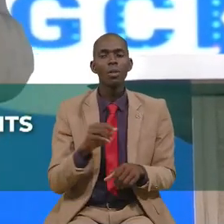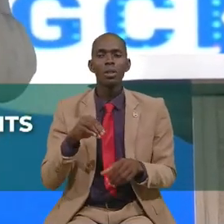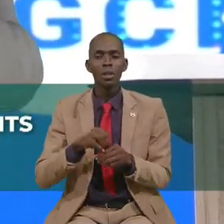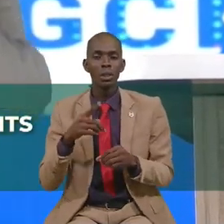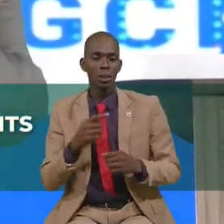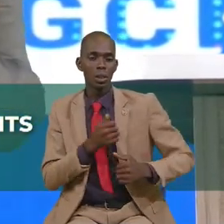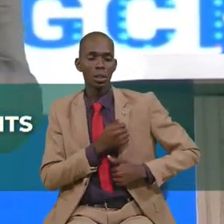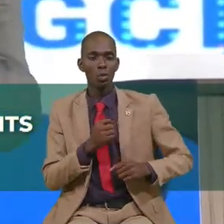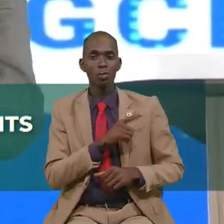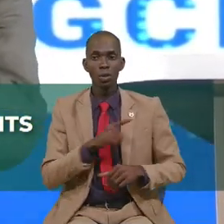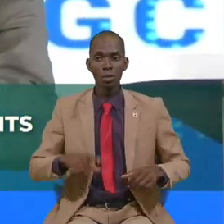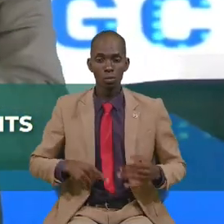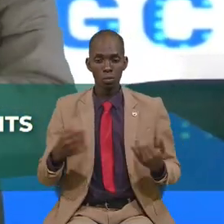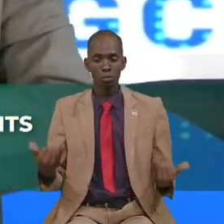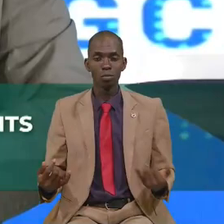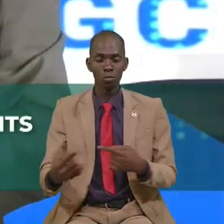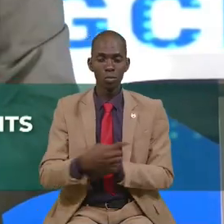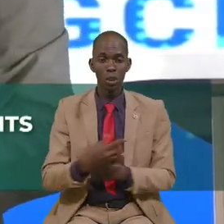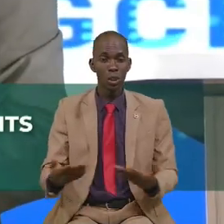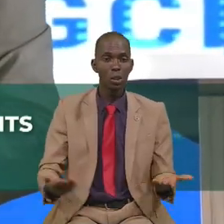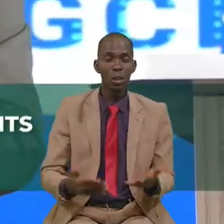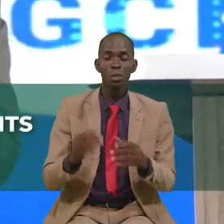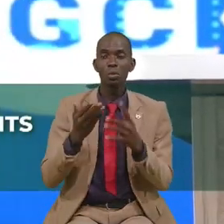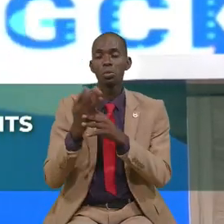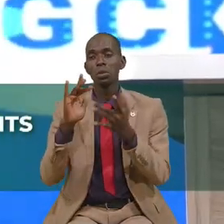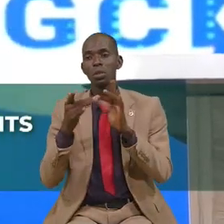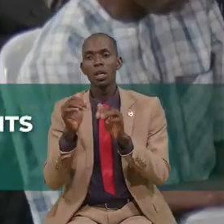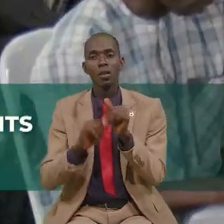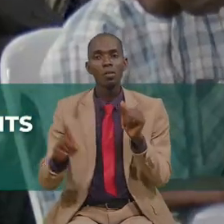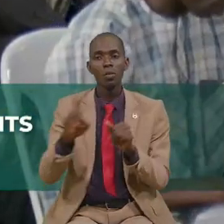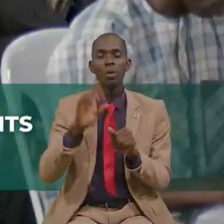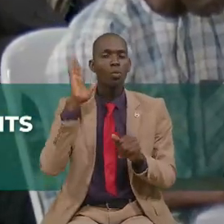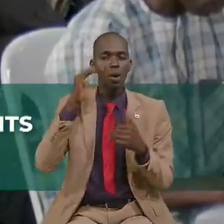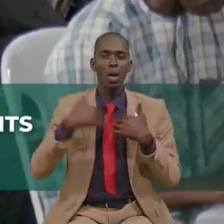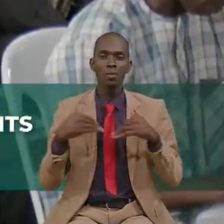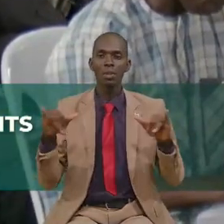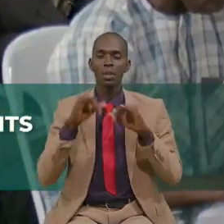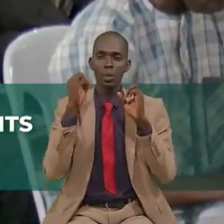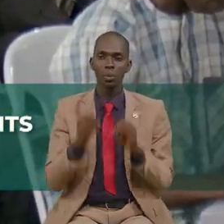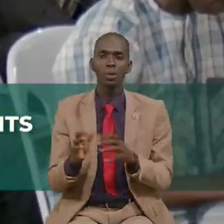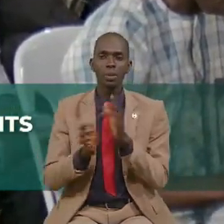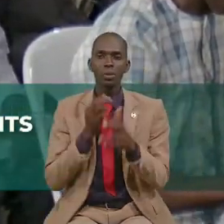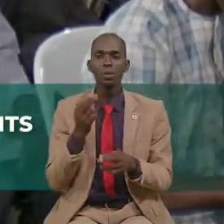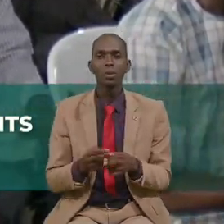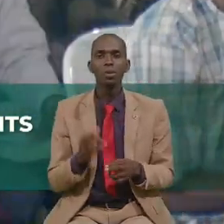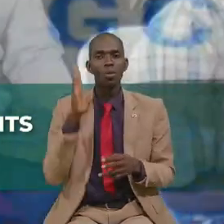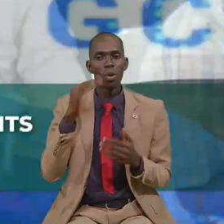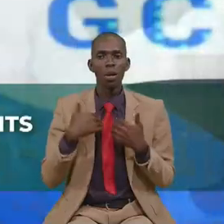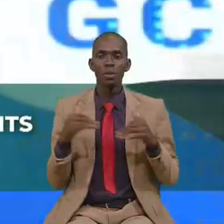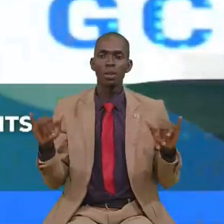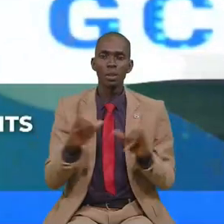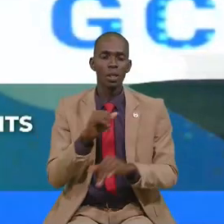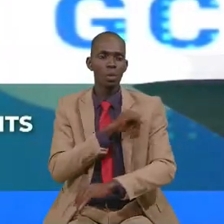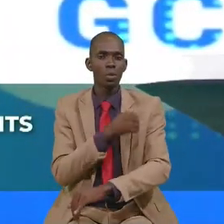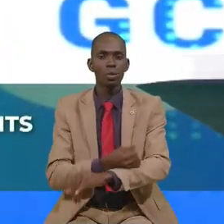today, here, online, everywhere, will have the same power. the same authority and will